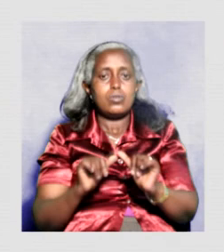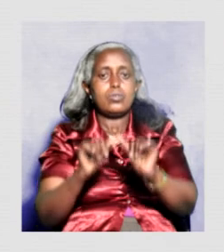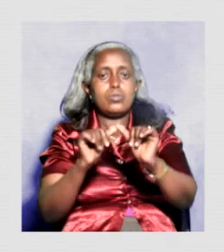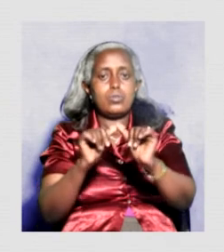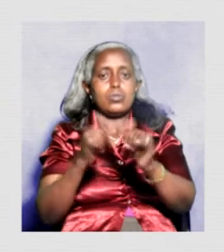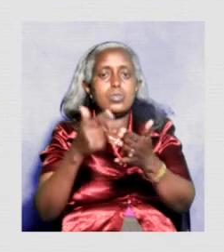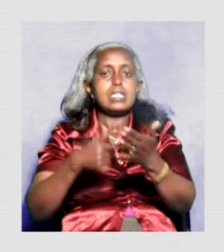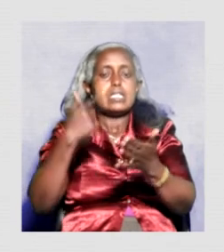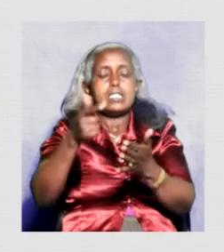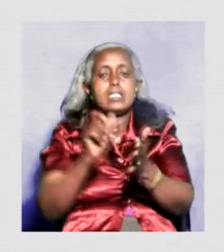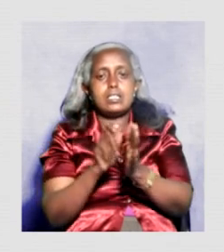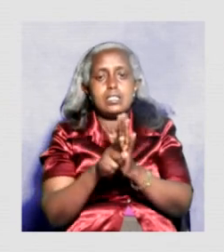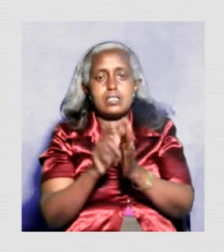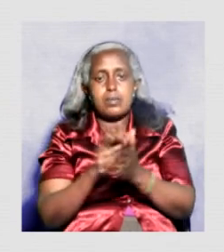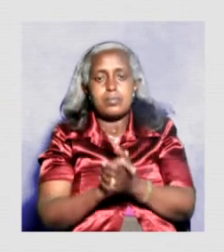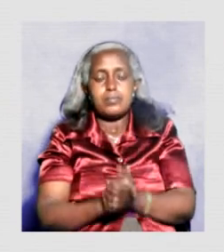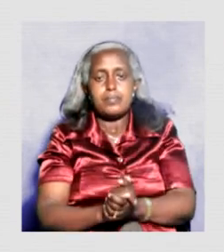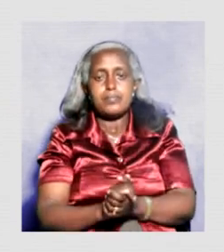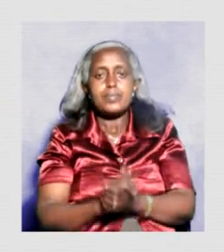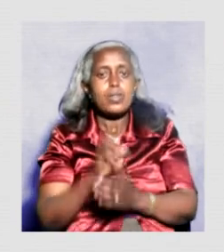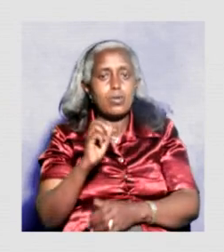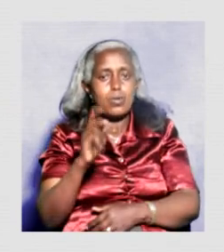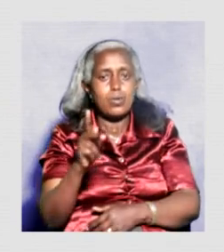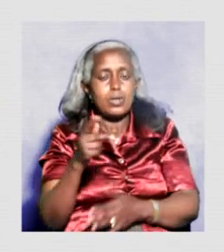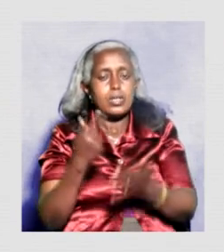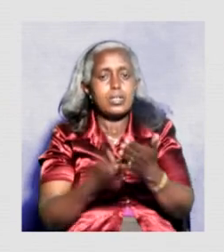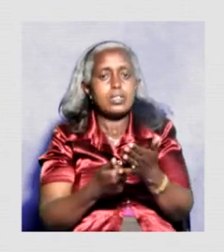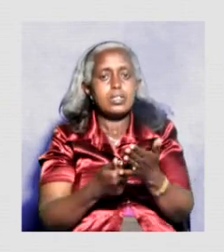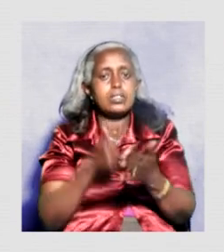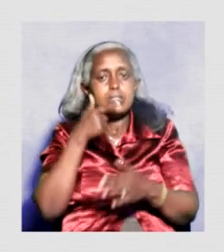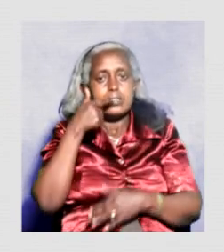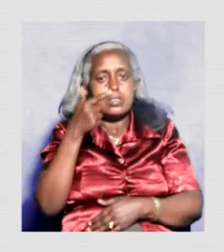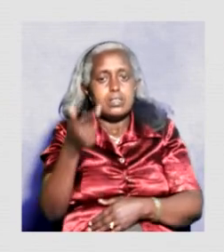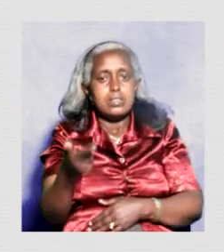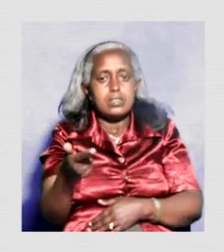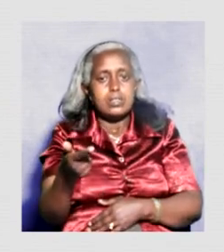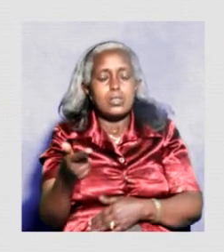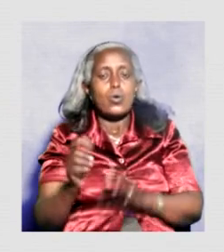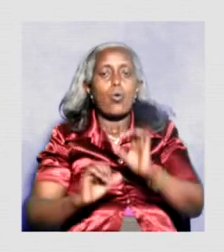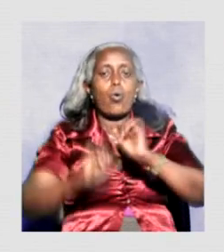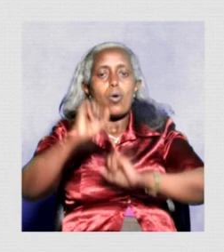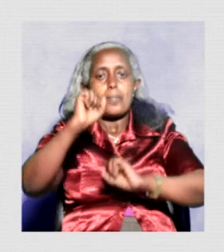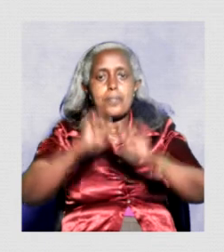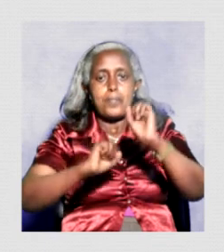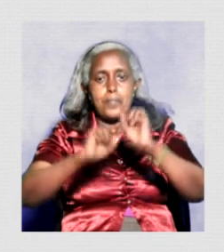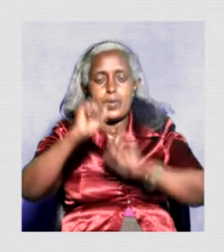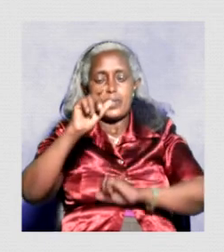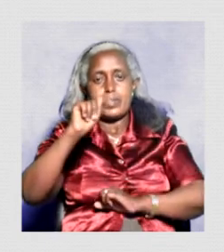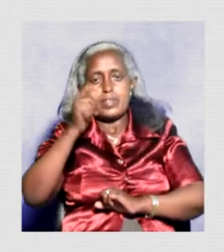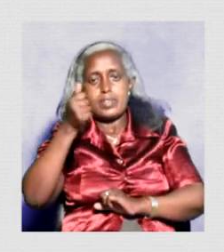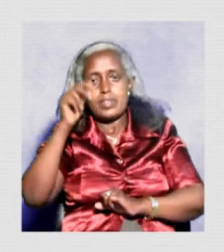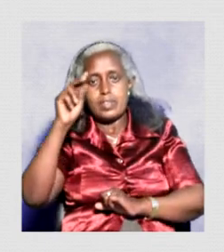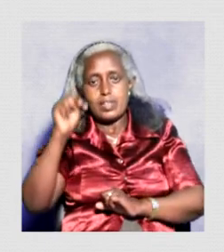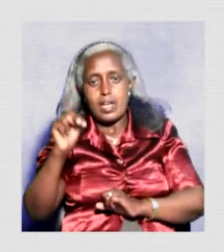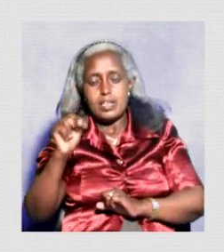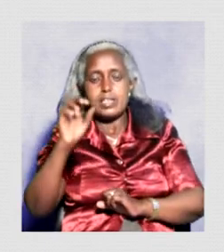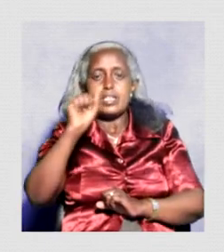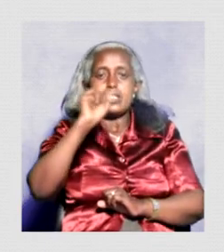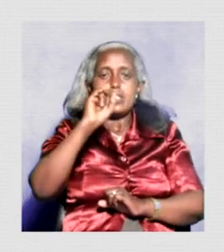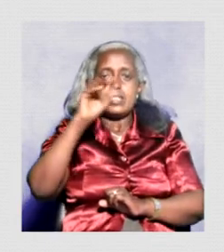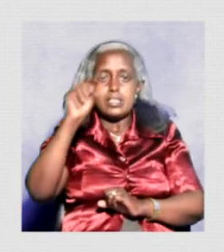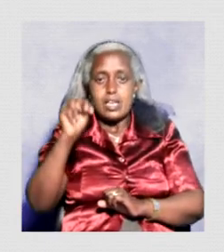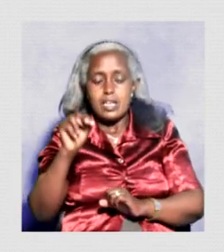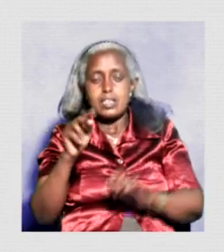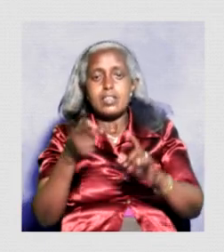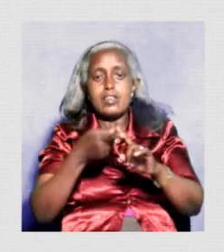to the next example. Okay, here it says compute tan sine inverse